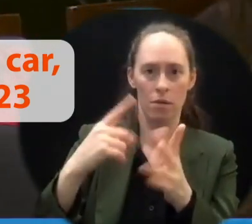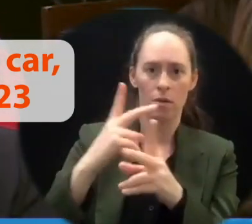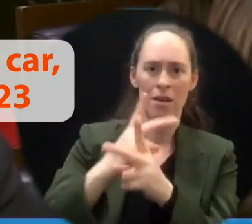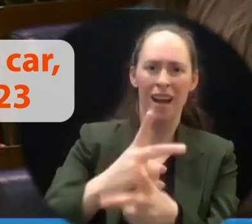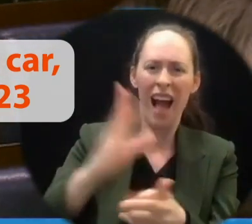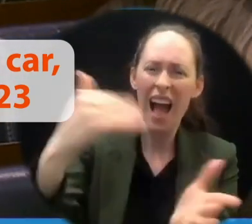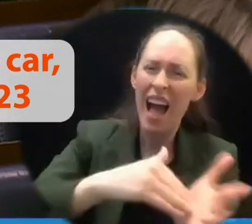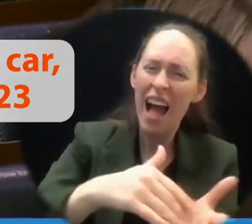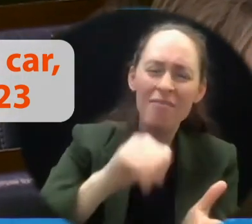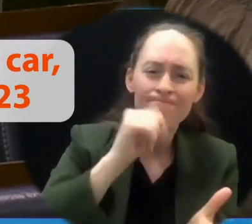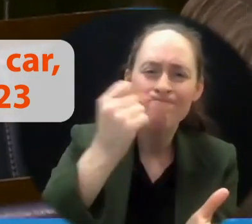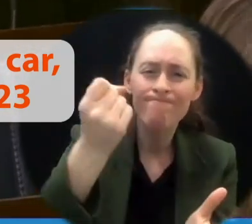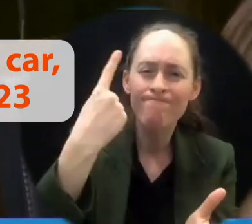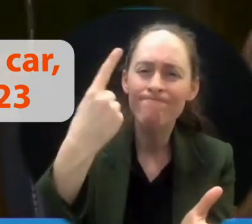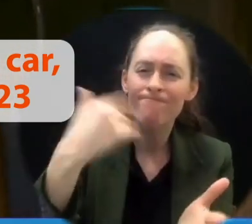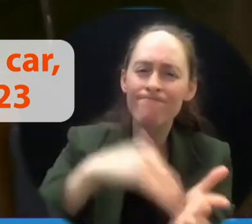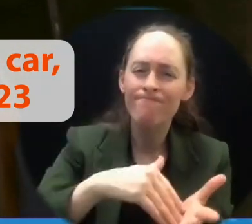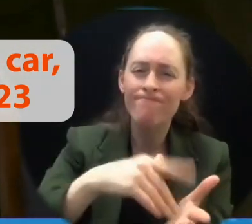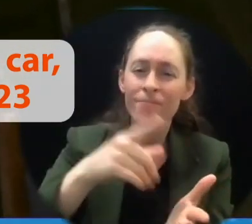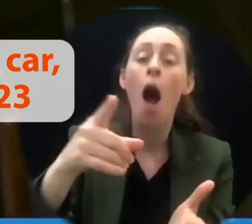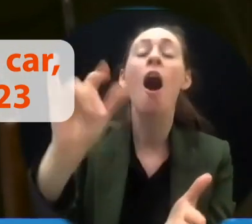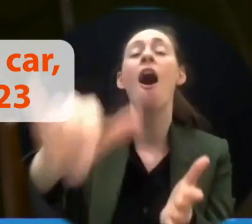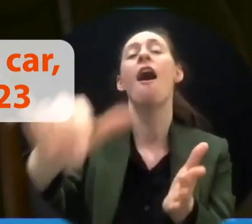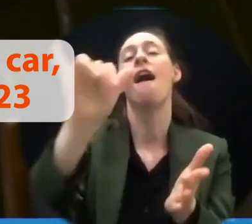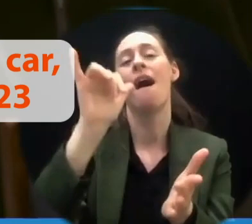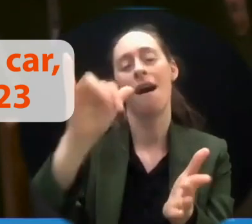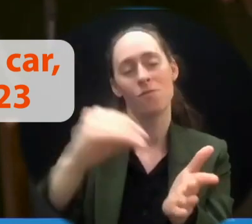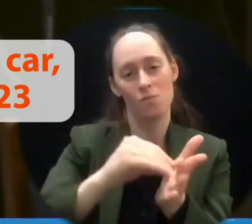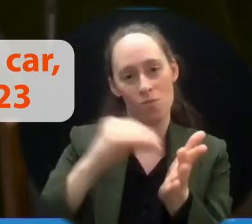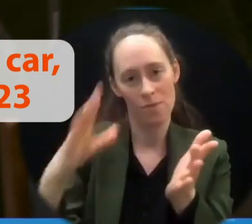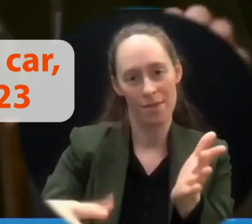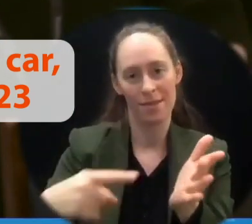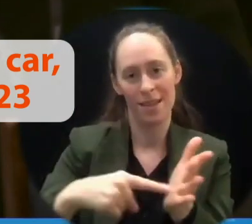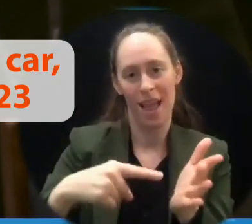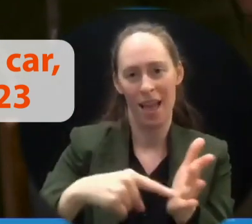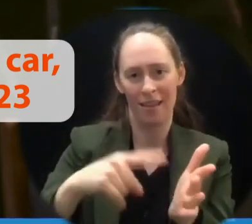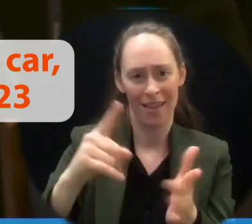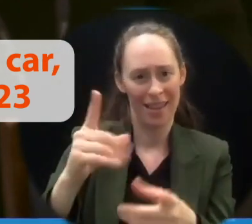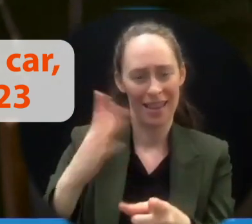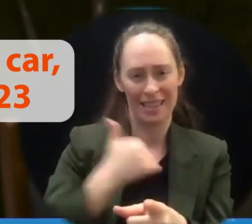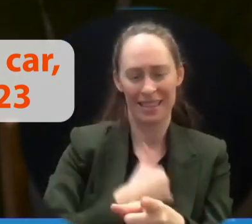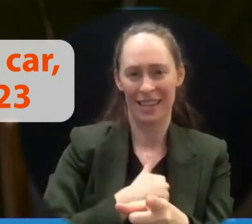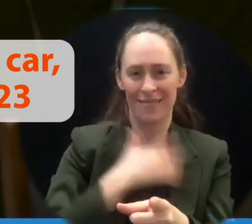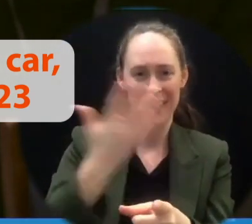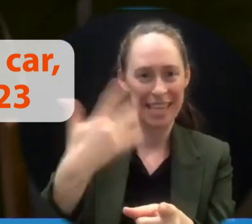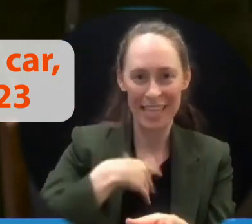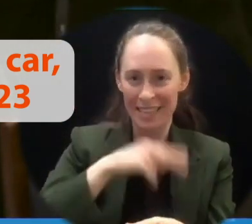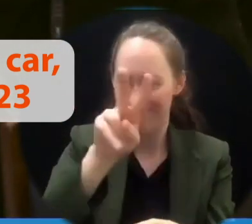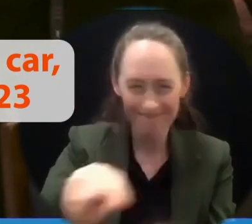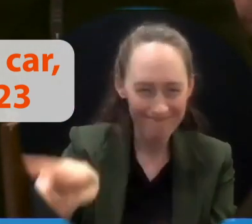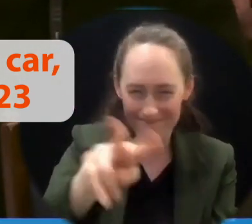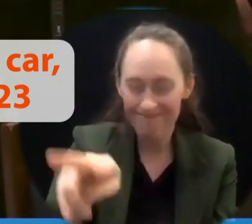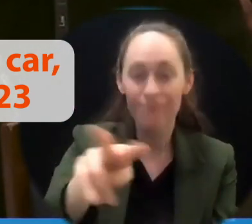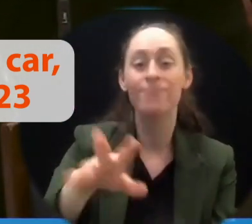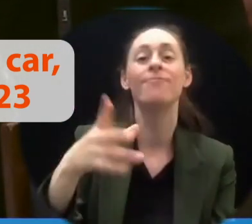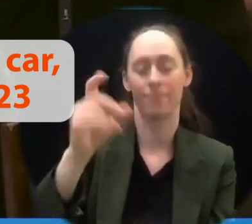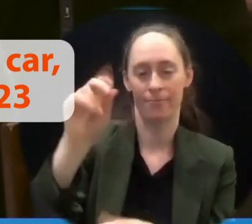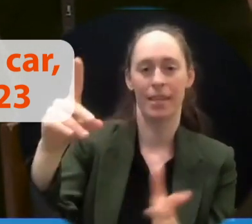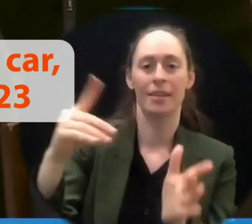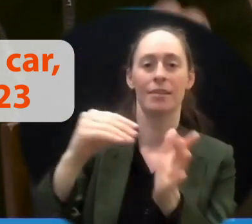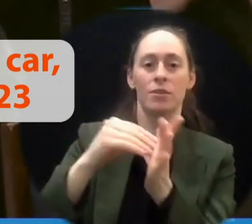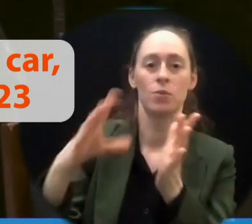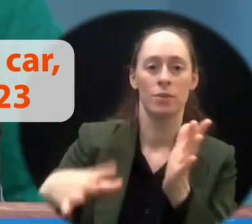that the Supreme Court is going to consider now. I'm sorry. I still did hear you. The first part. Oh, student debt. It's me. It's not